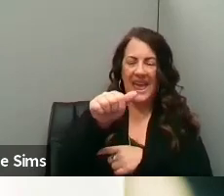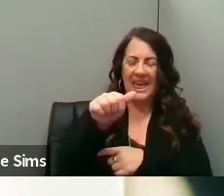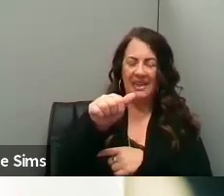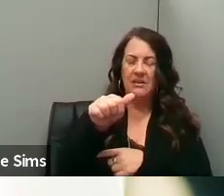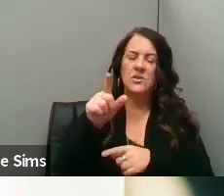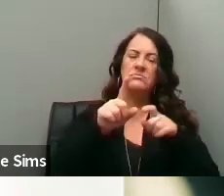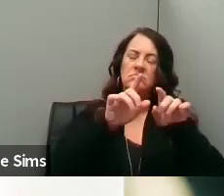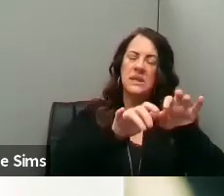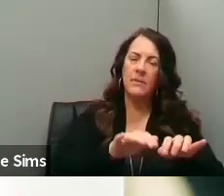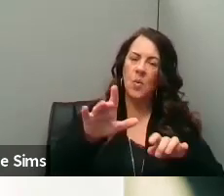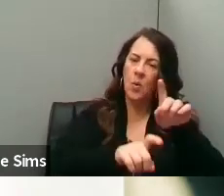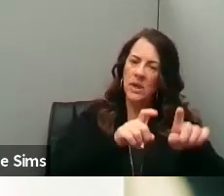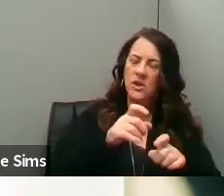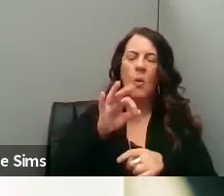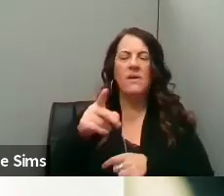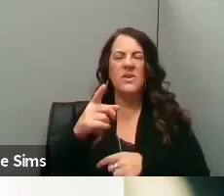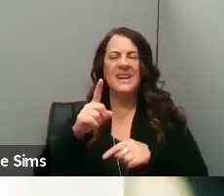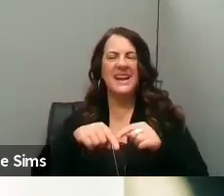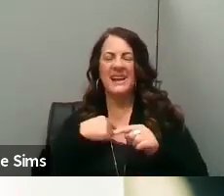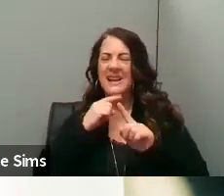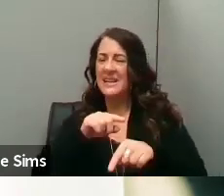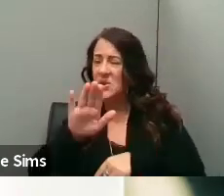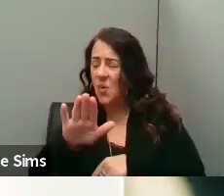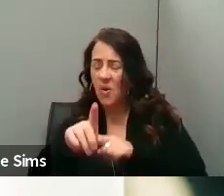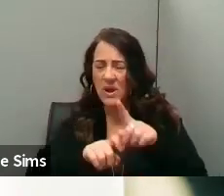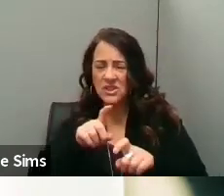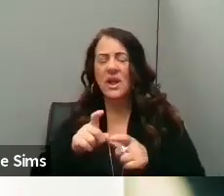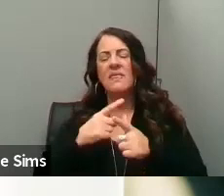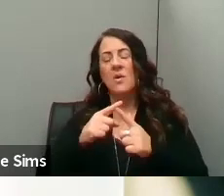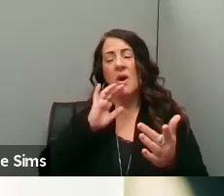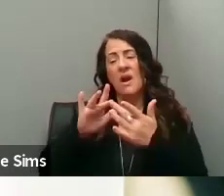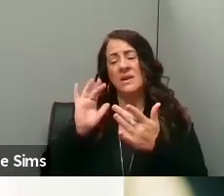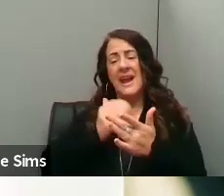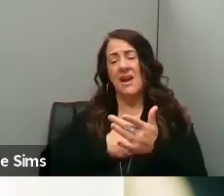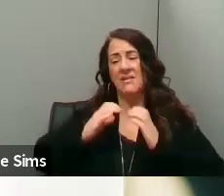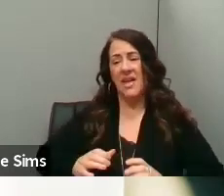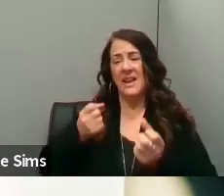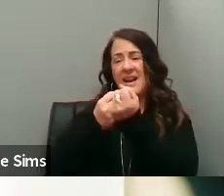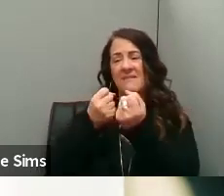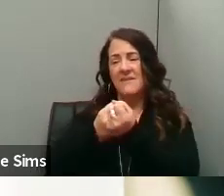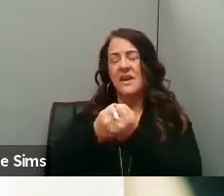your questions or you would like to speak to an advocate, please contact our intake line at